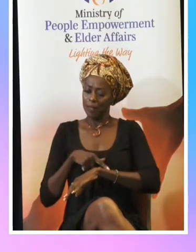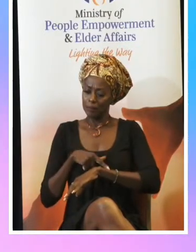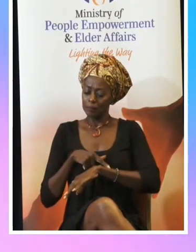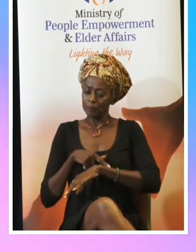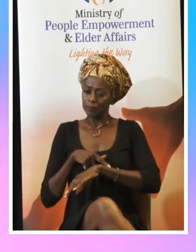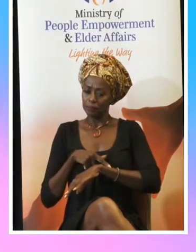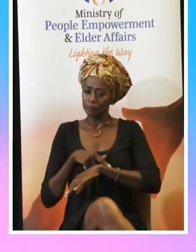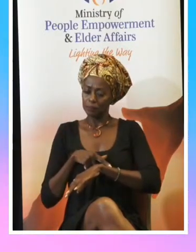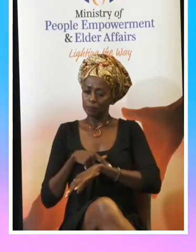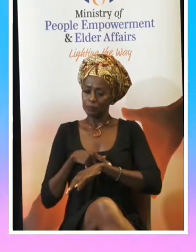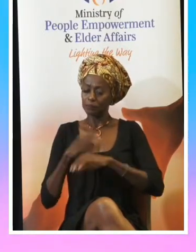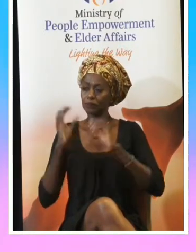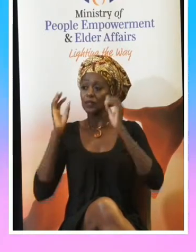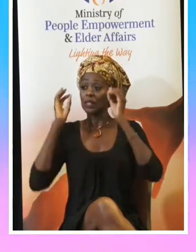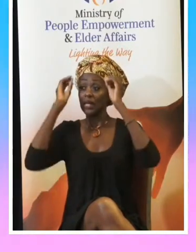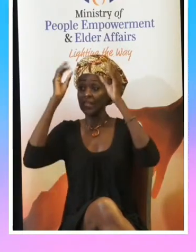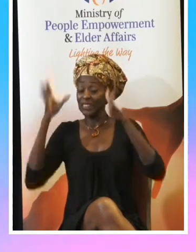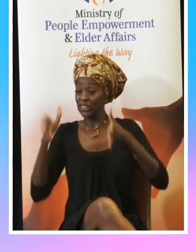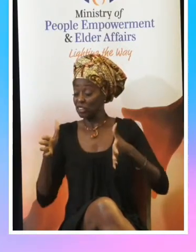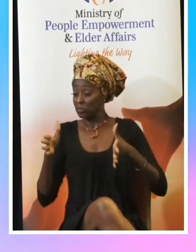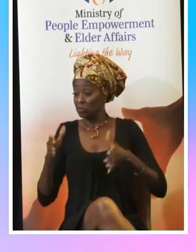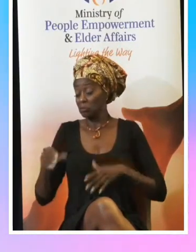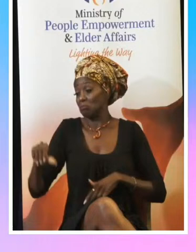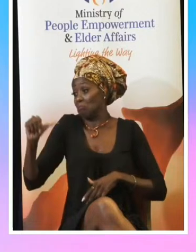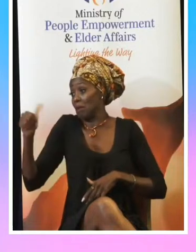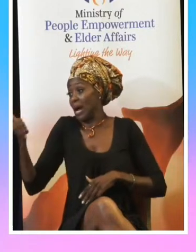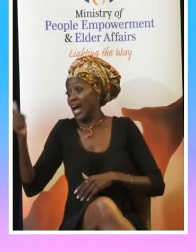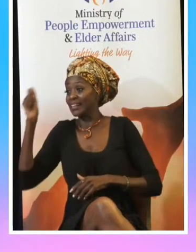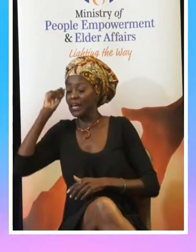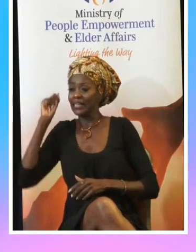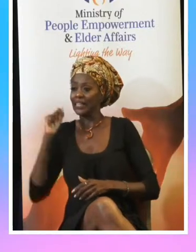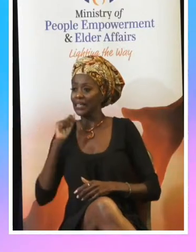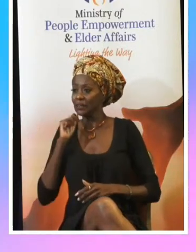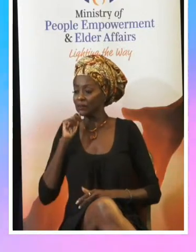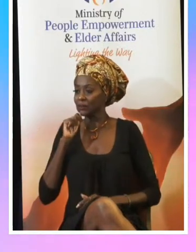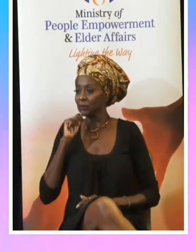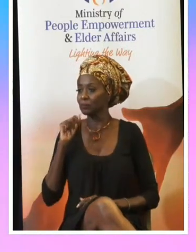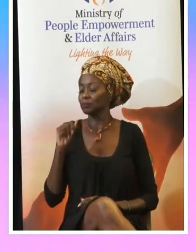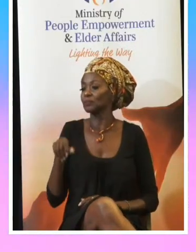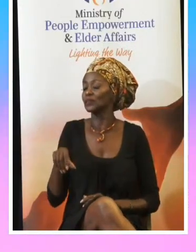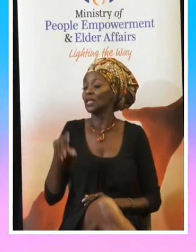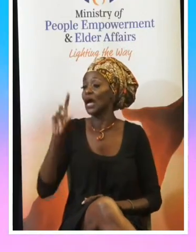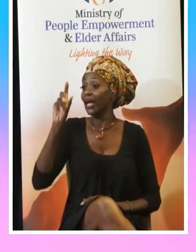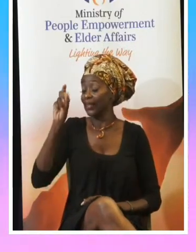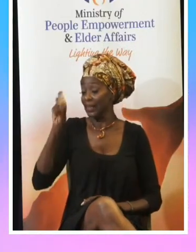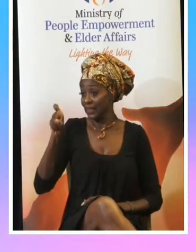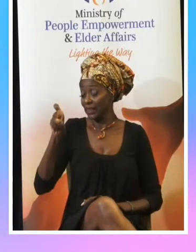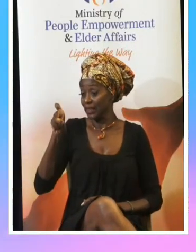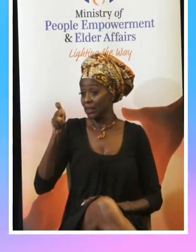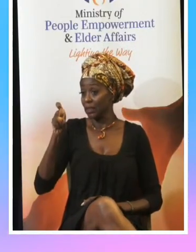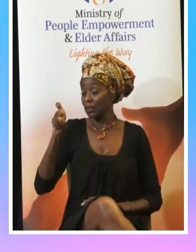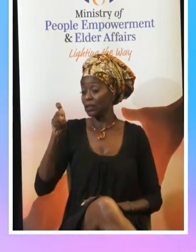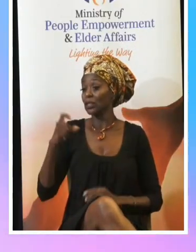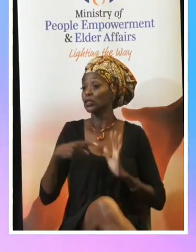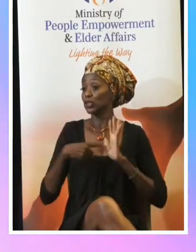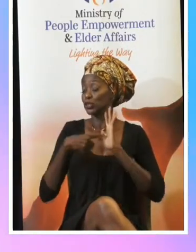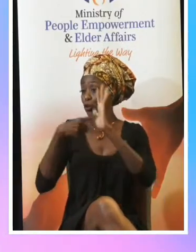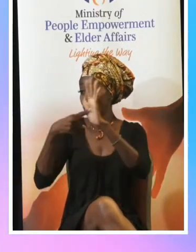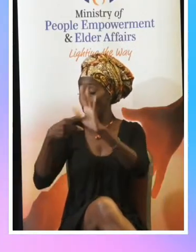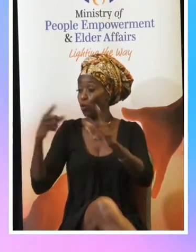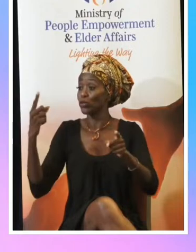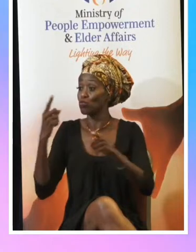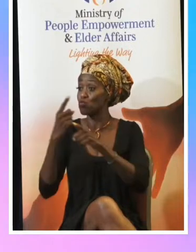teachers, other adults need to model behavior for their for children, and they